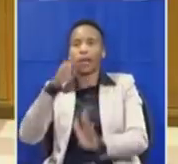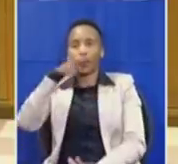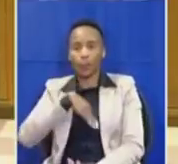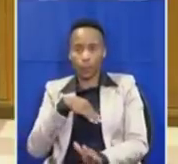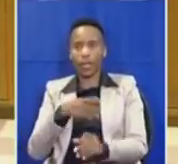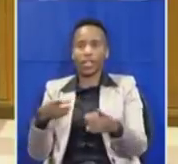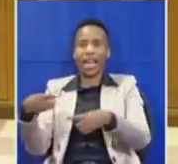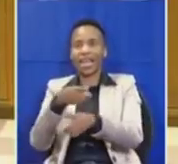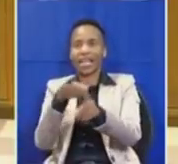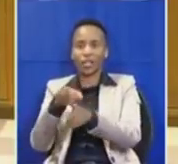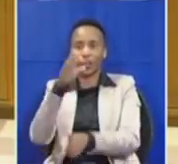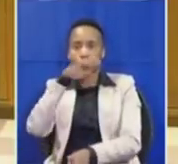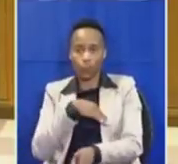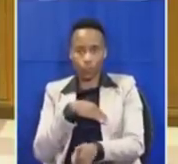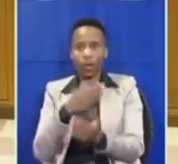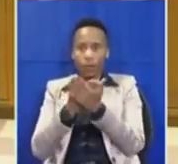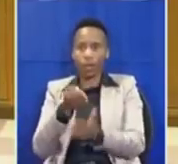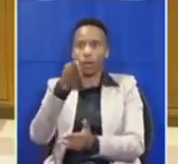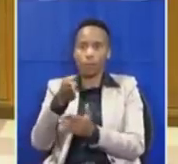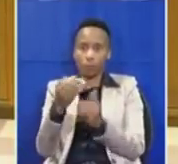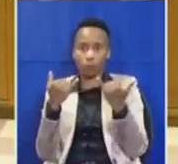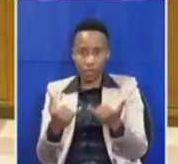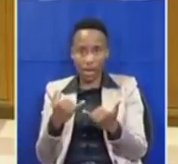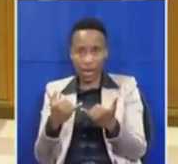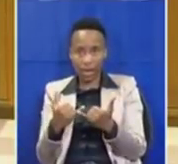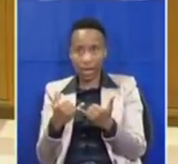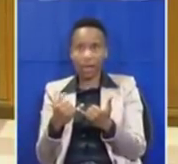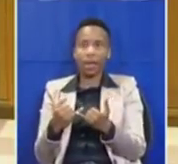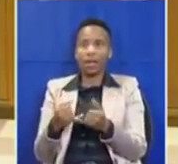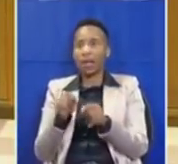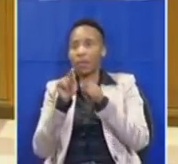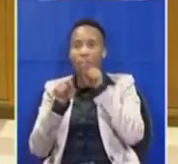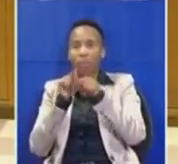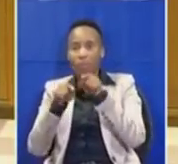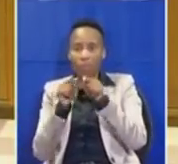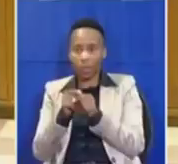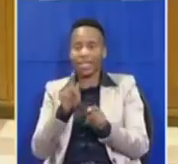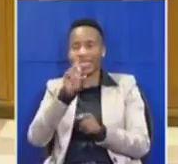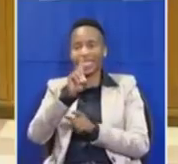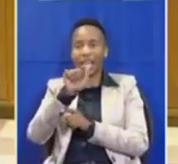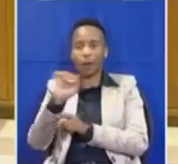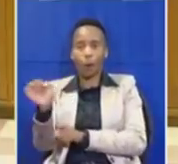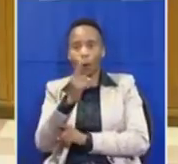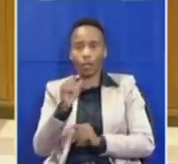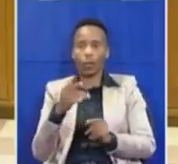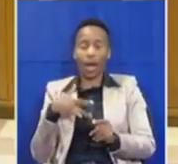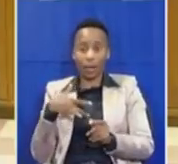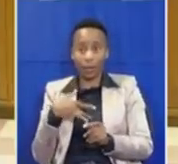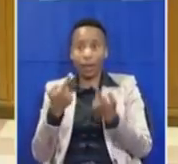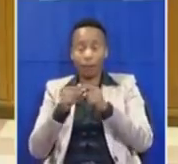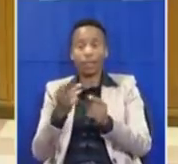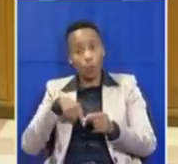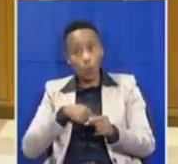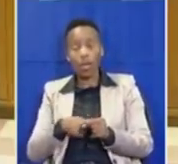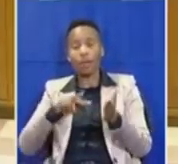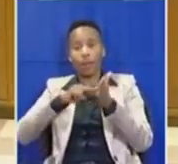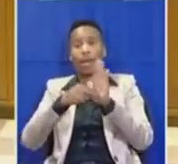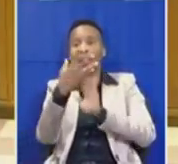direction. You can come here today and be critical of the DA all you like. The fact of the matter is that we have a plan, and